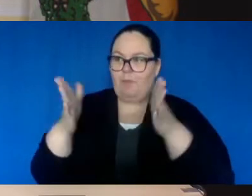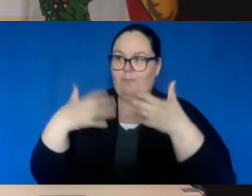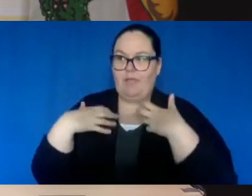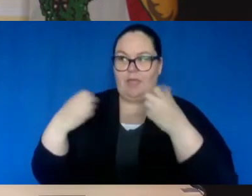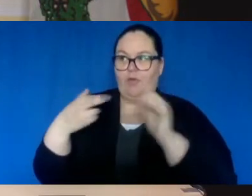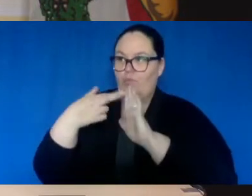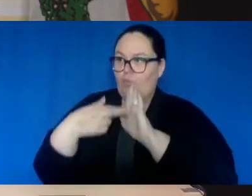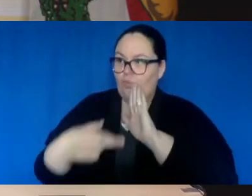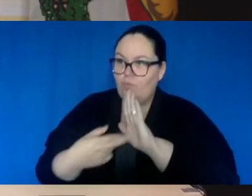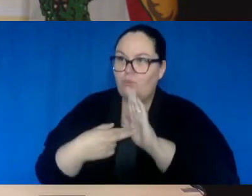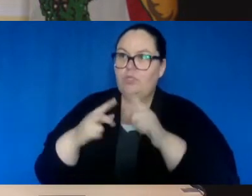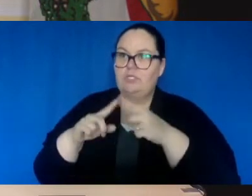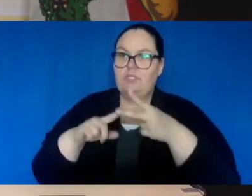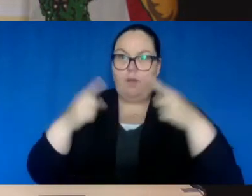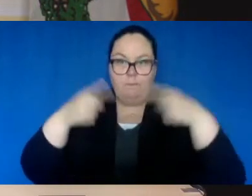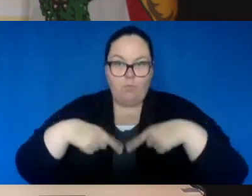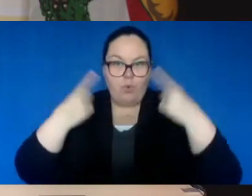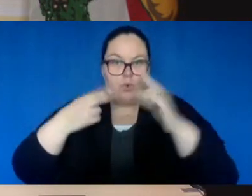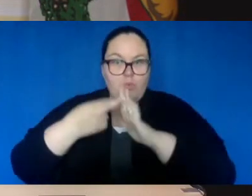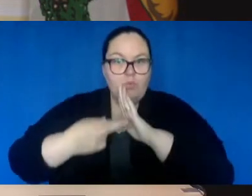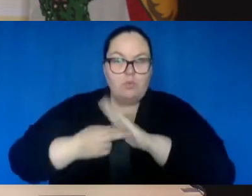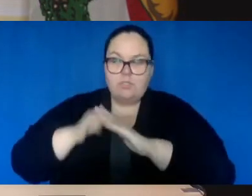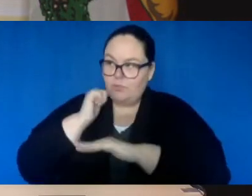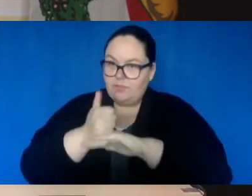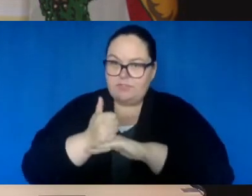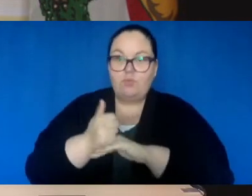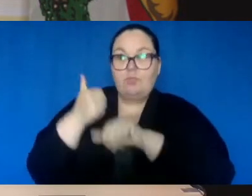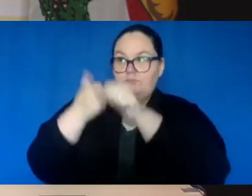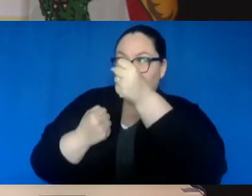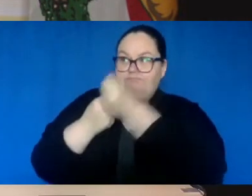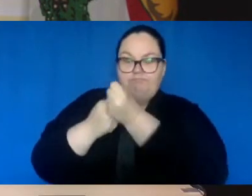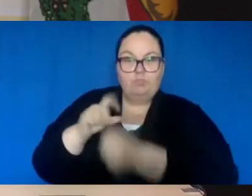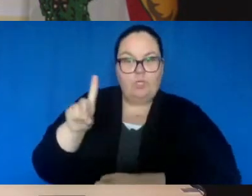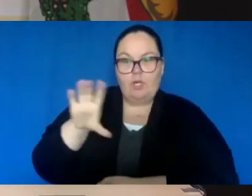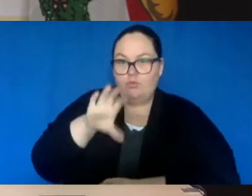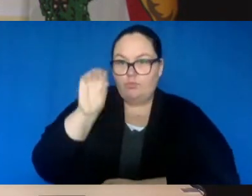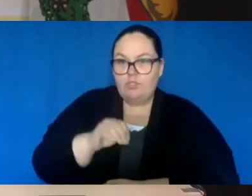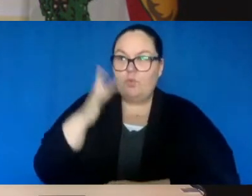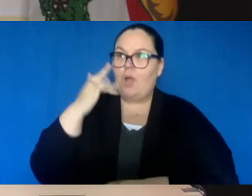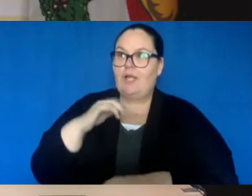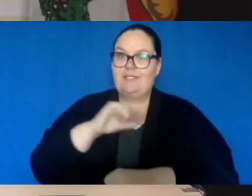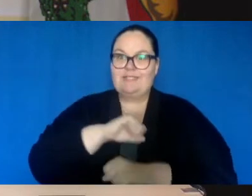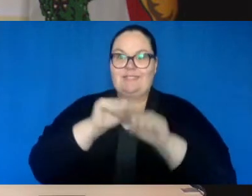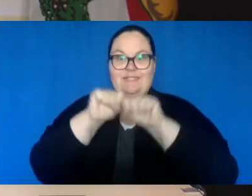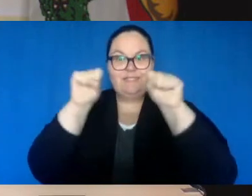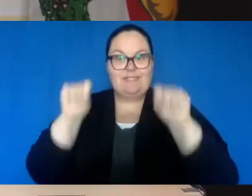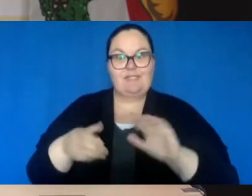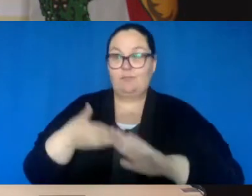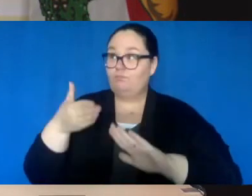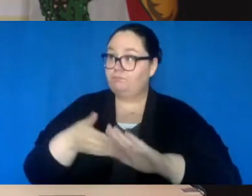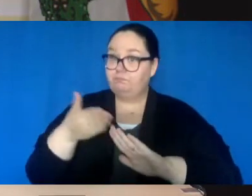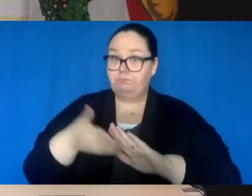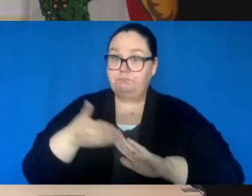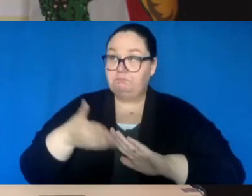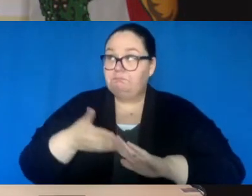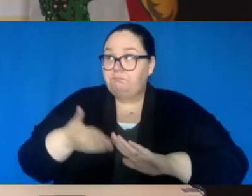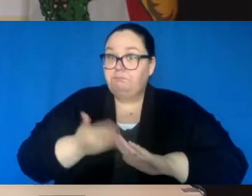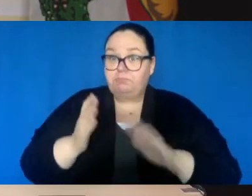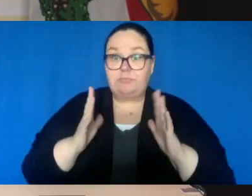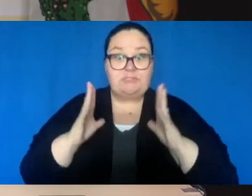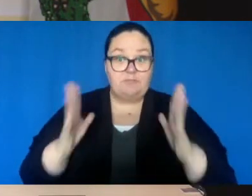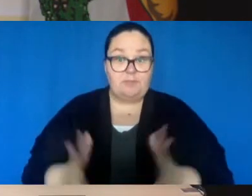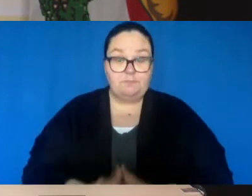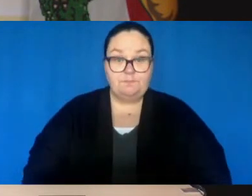and the border measures that have been put in place that has protected our system and enabled us to offer those other things.